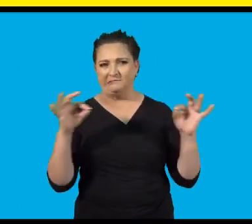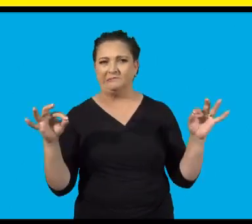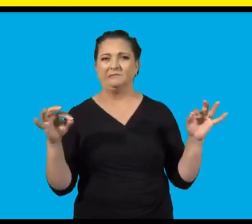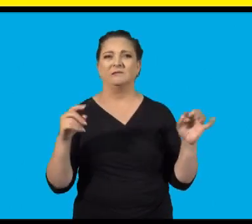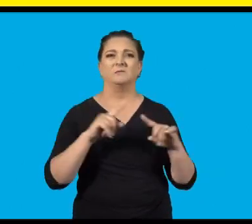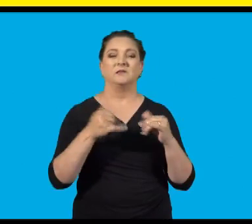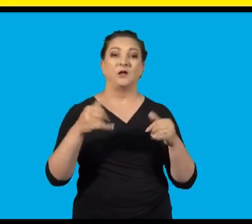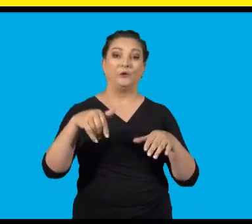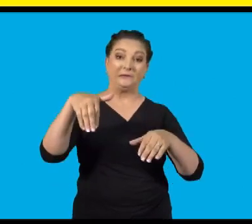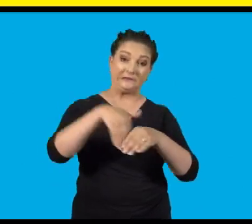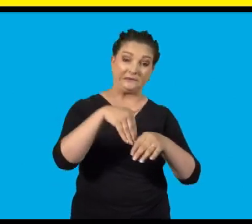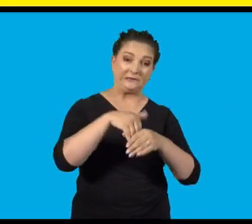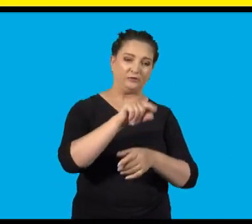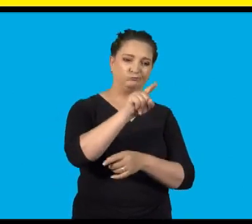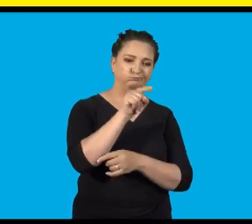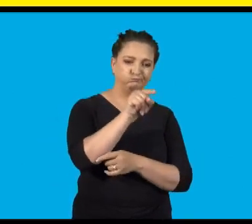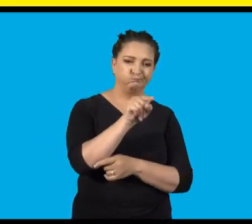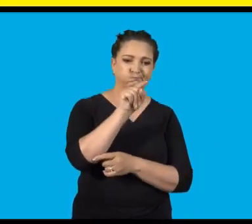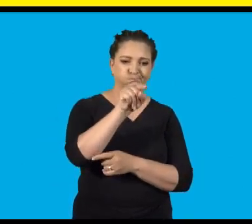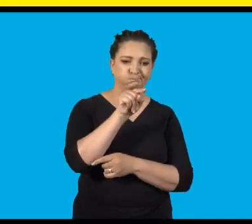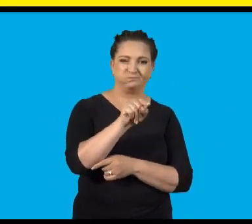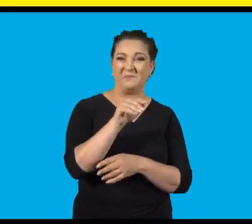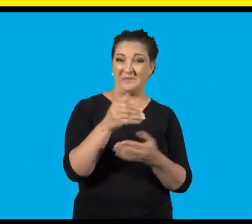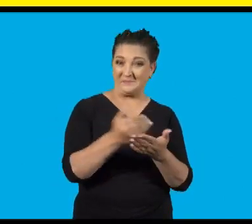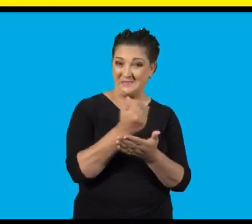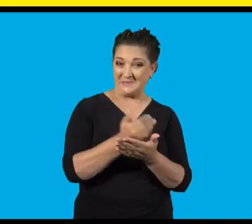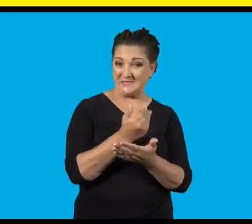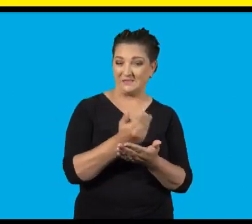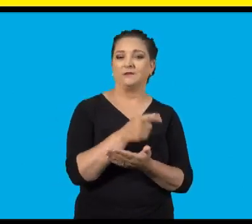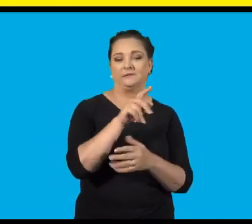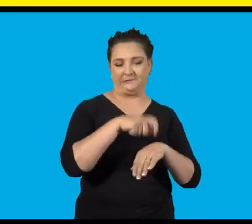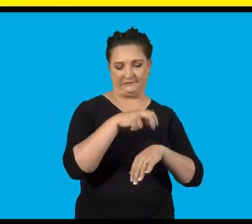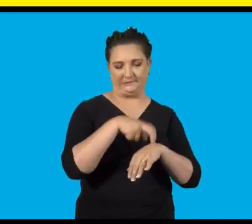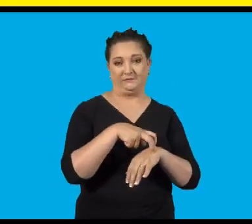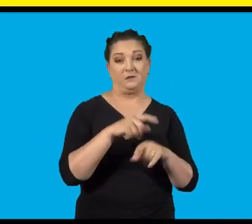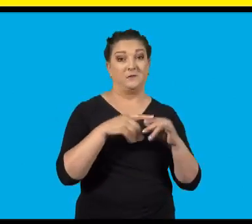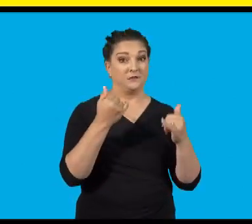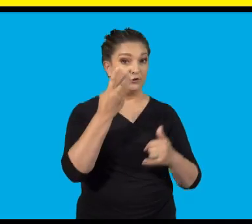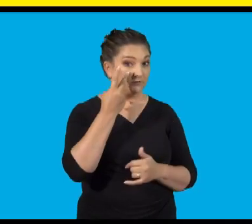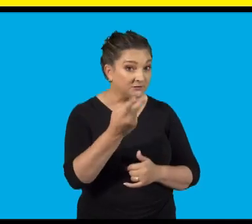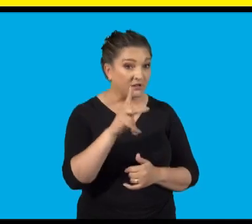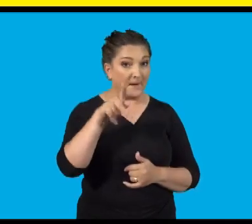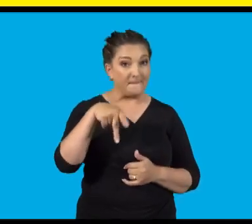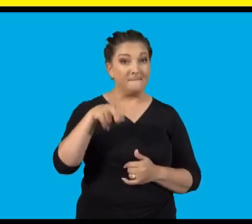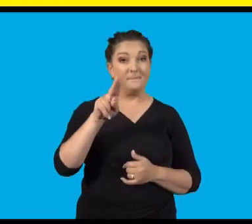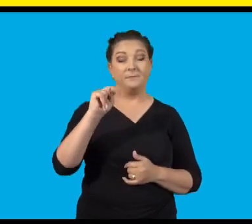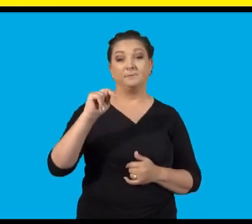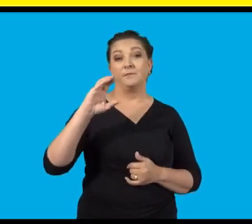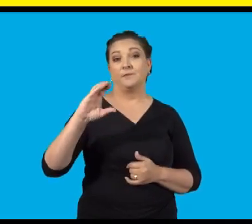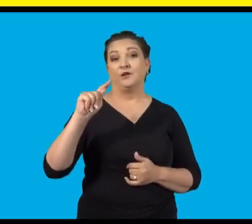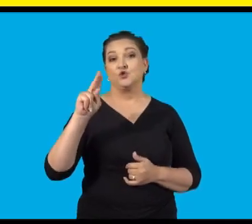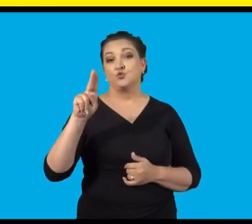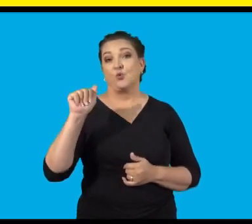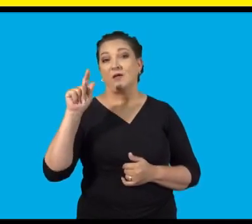rewrite the following sentences and insert the missing punctuation. Now, please take note, we are looking for punctuation